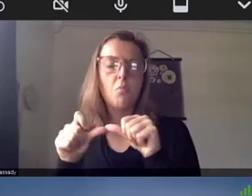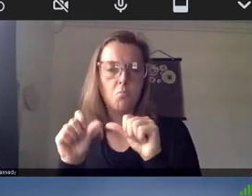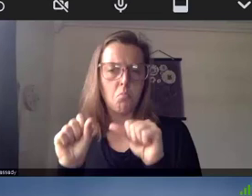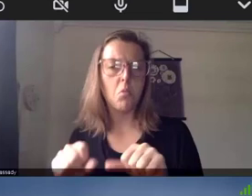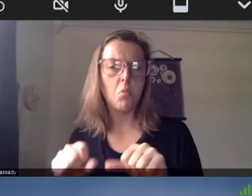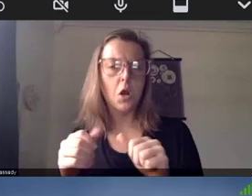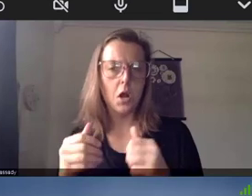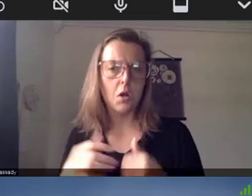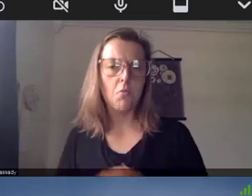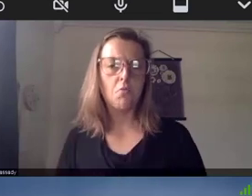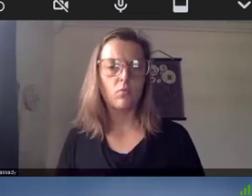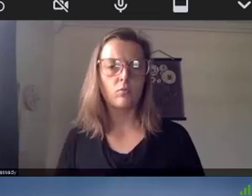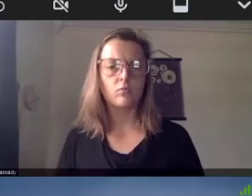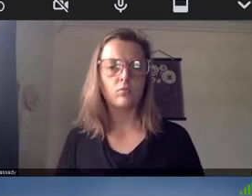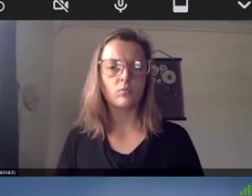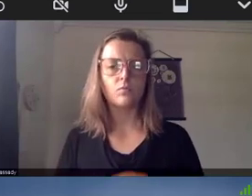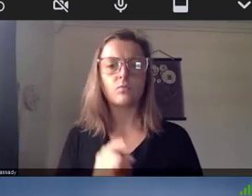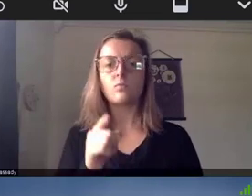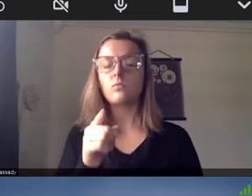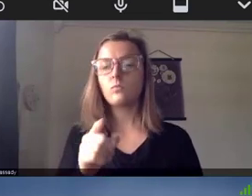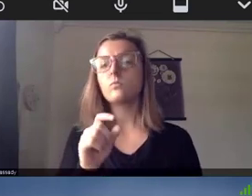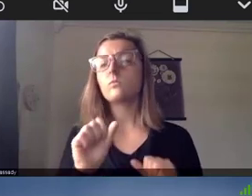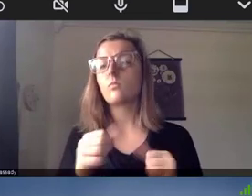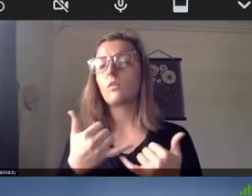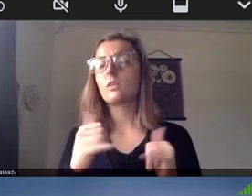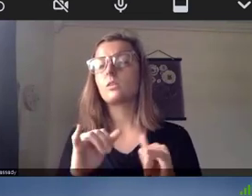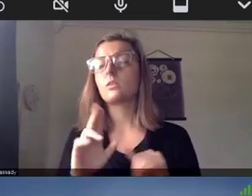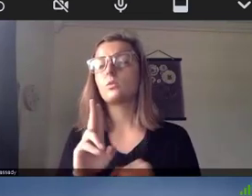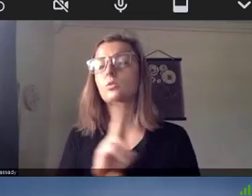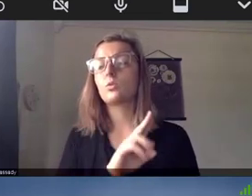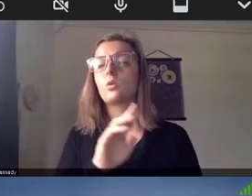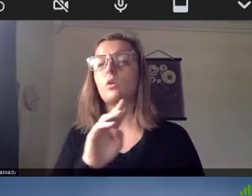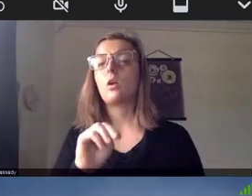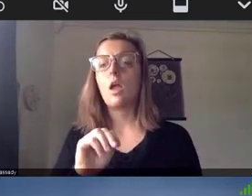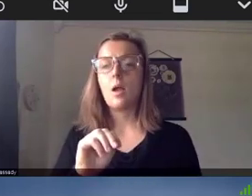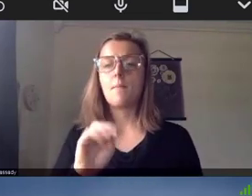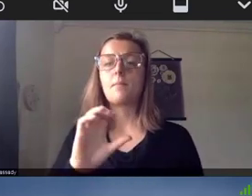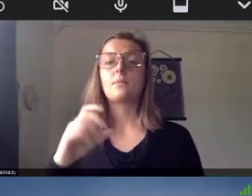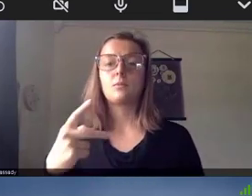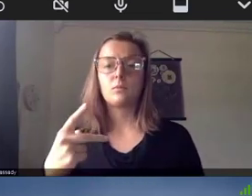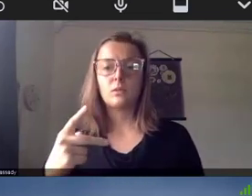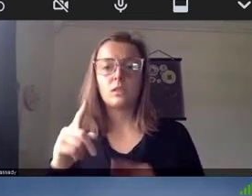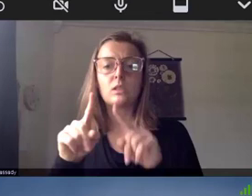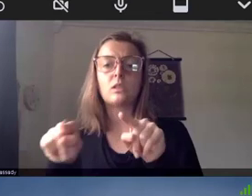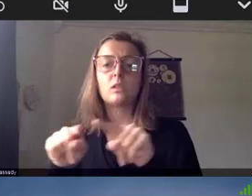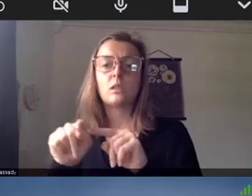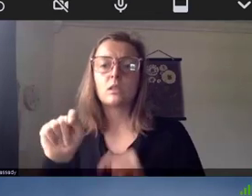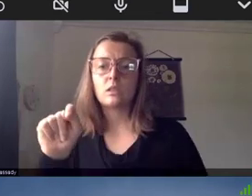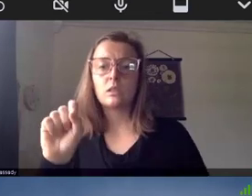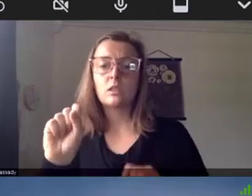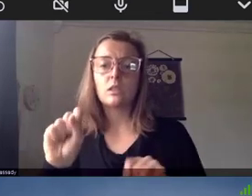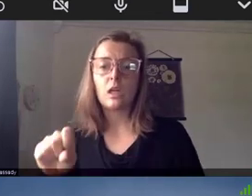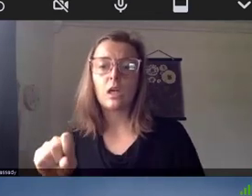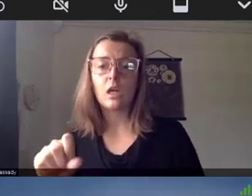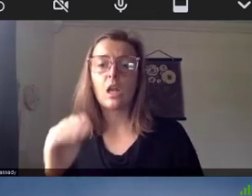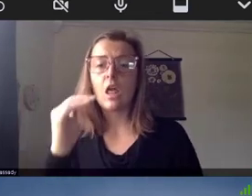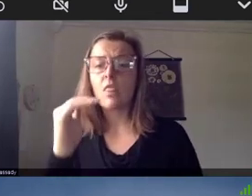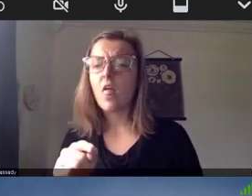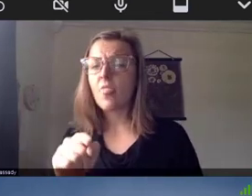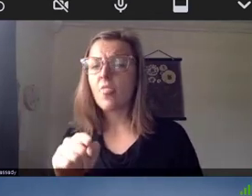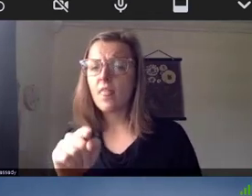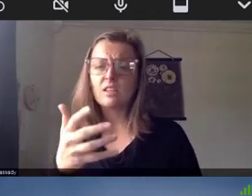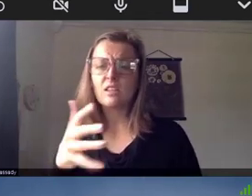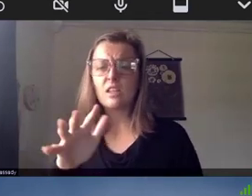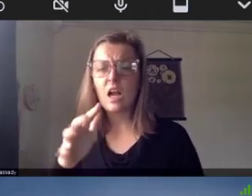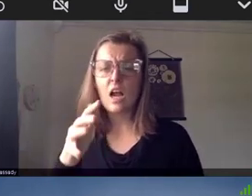T, but then we use something that looks kind of like Newton's second law in these constant temperature problems, where it's